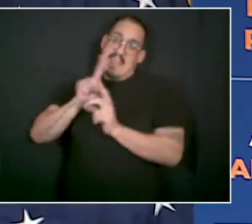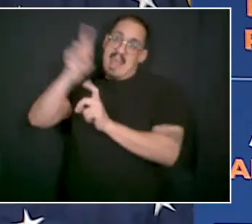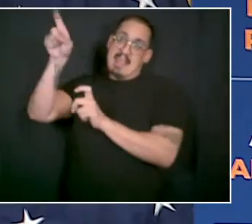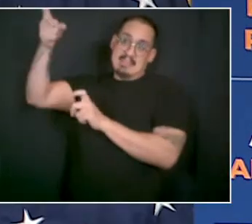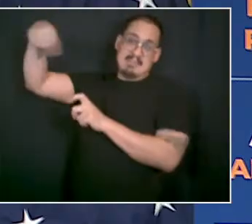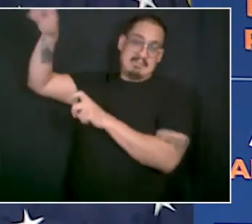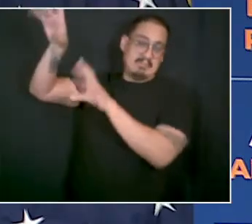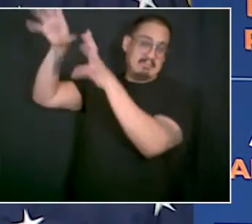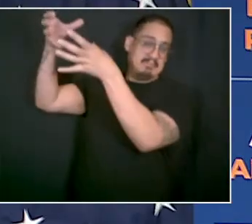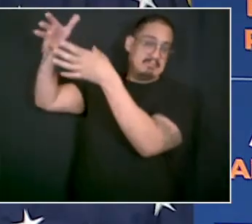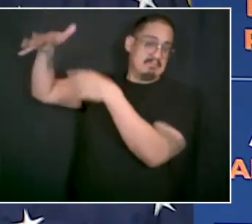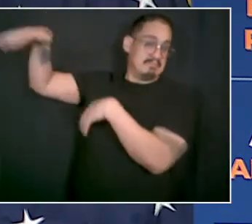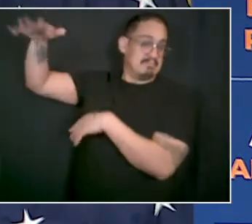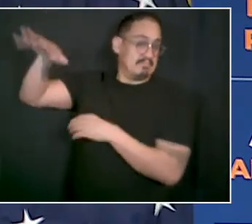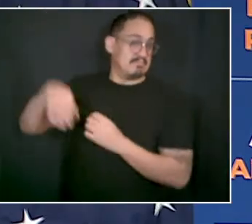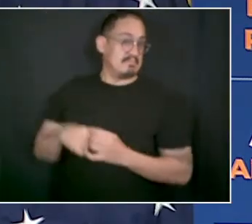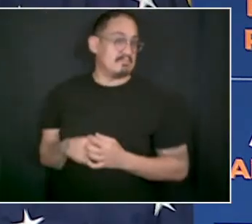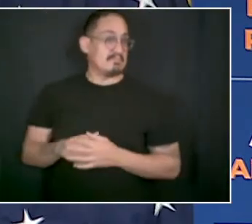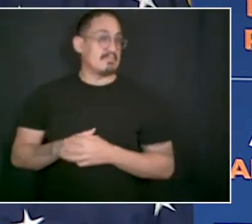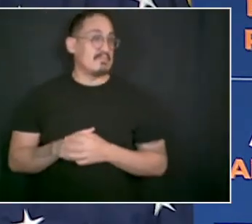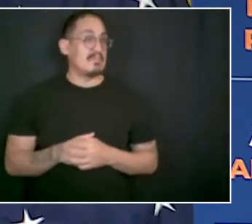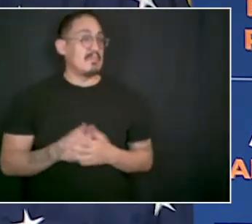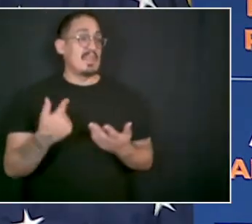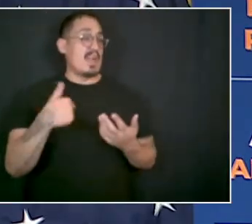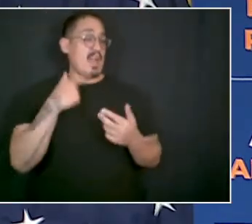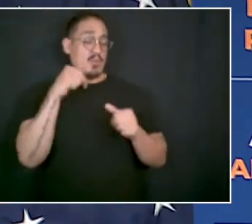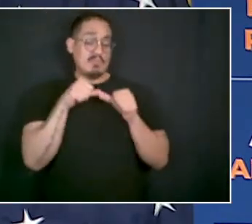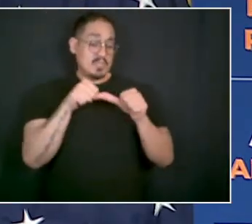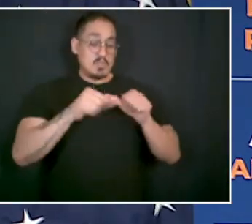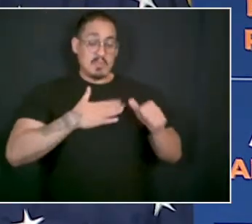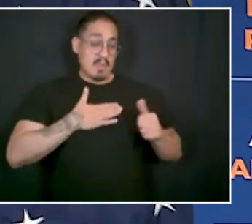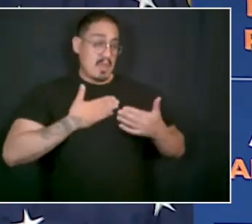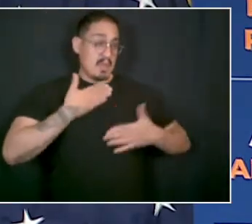concerns around them when they first came out, and that has not changed.